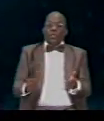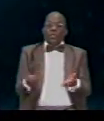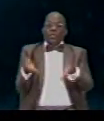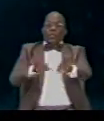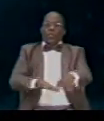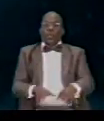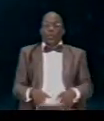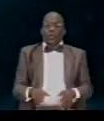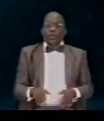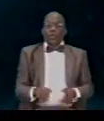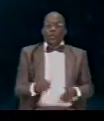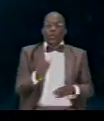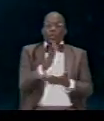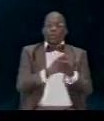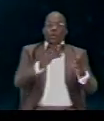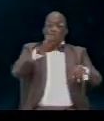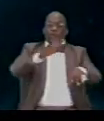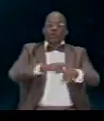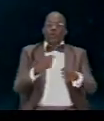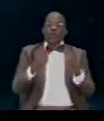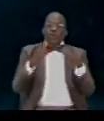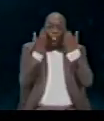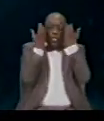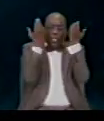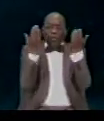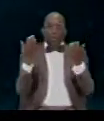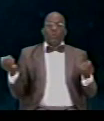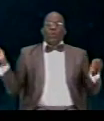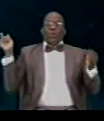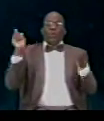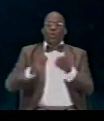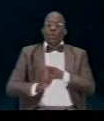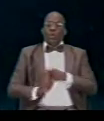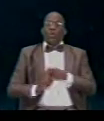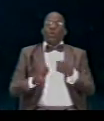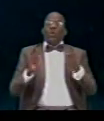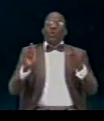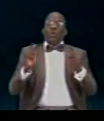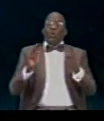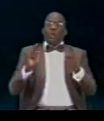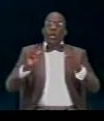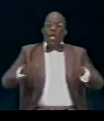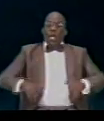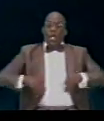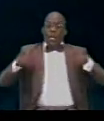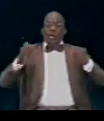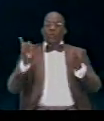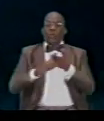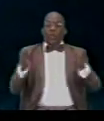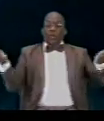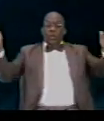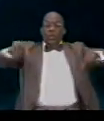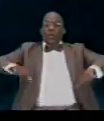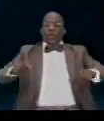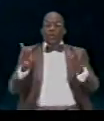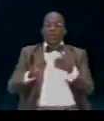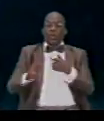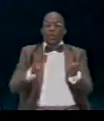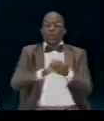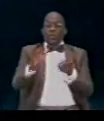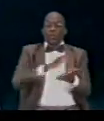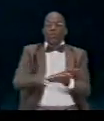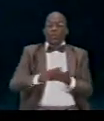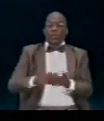come, some to shame, some to indignation, to contempt, to, you know, destruction in